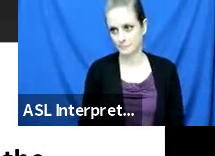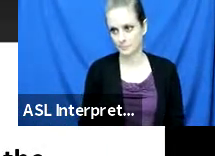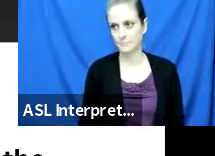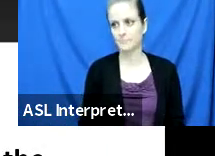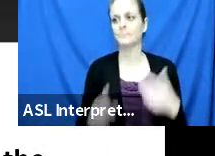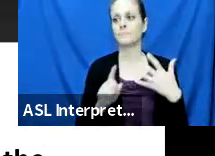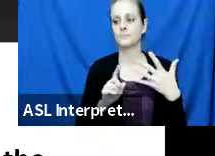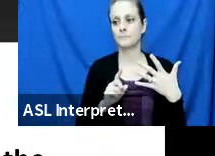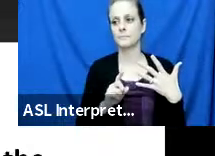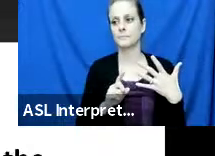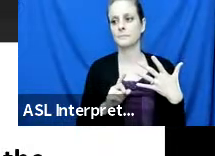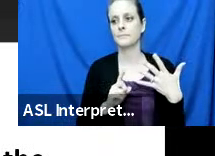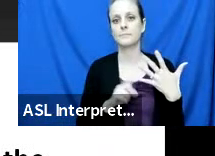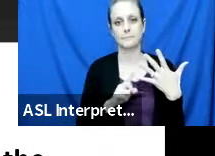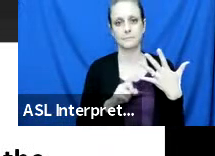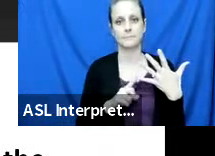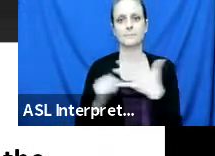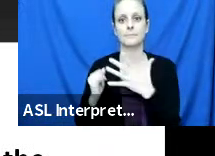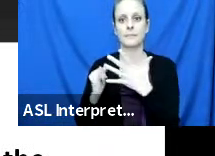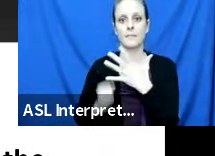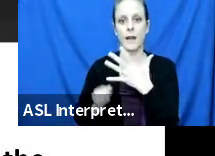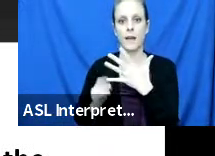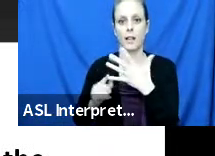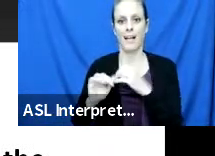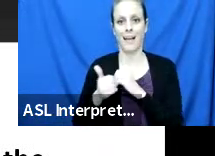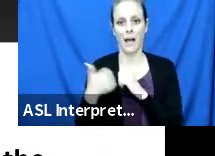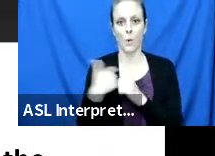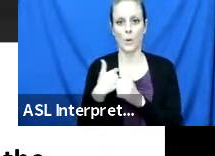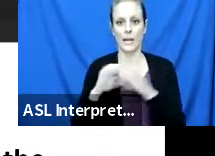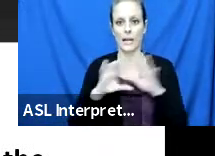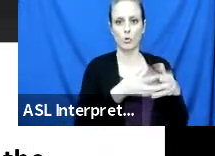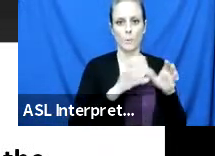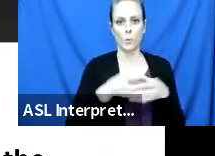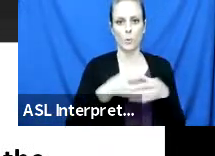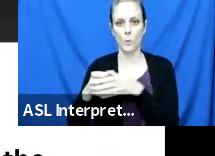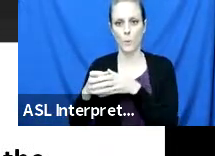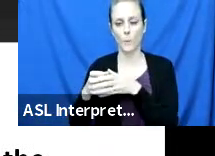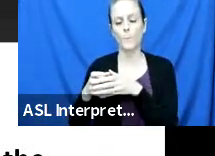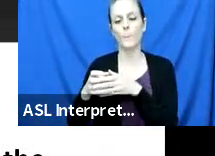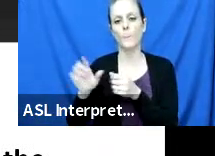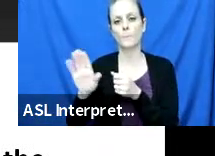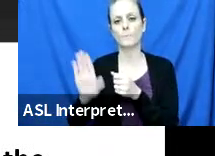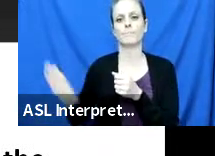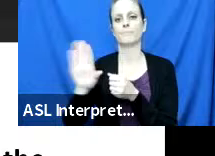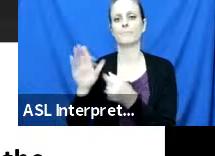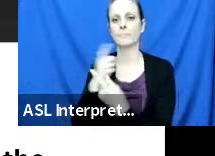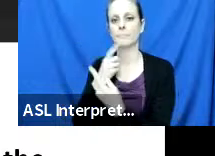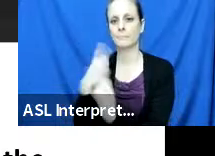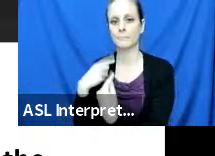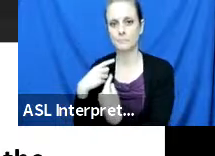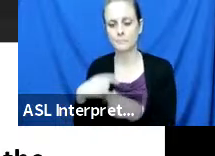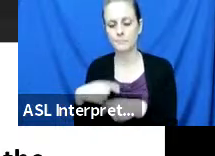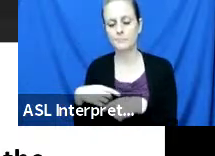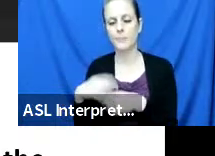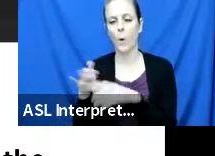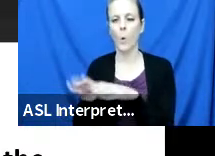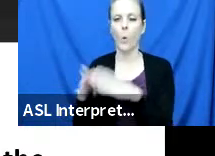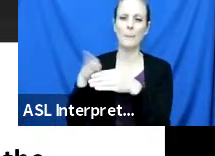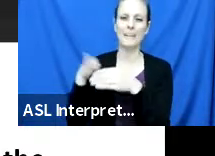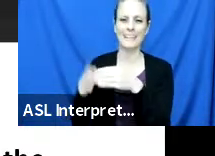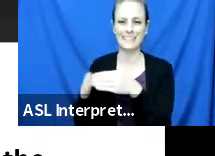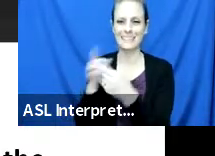The final way that we've grouped these, the open-ended answers